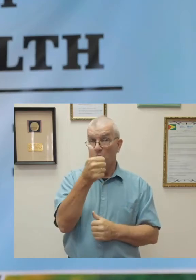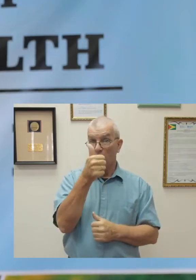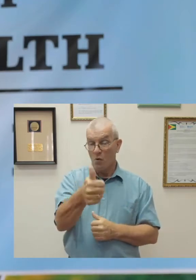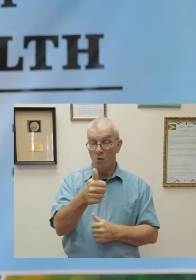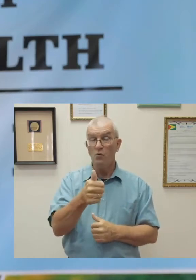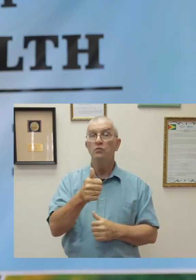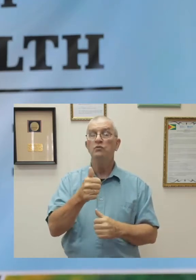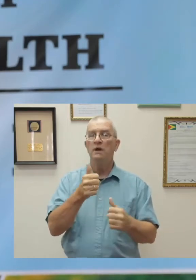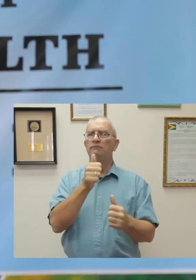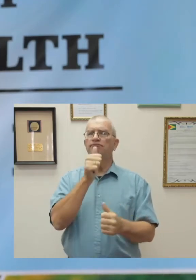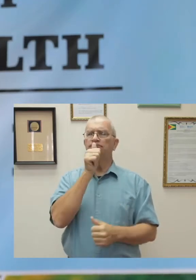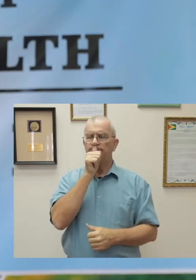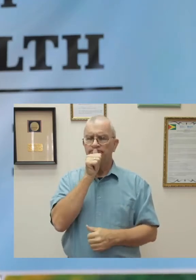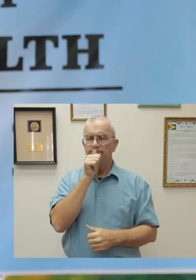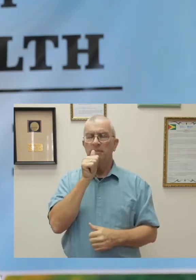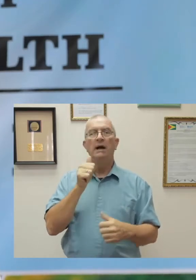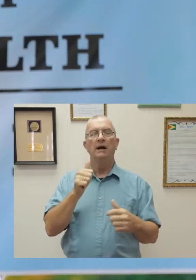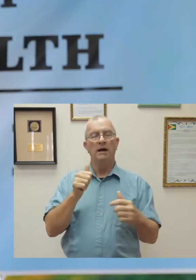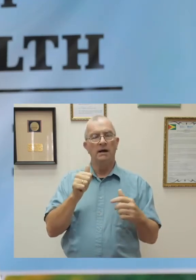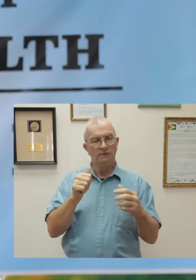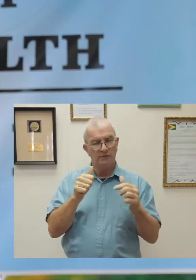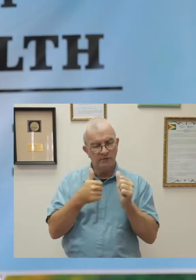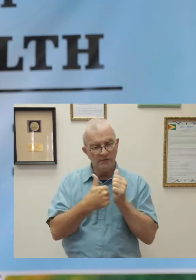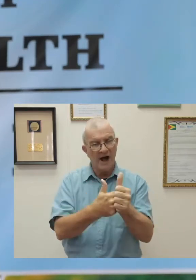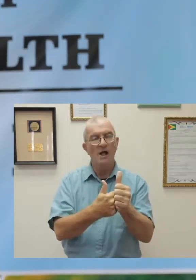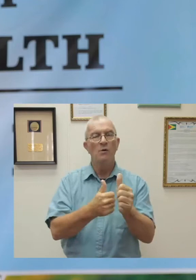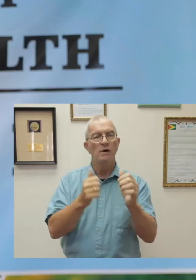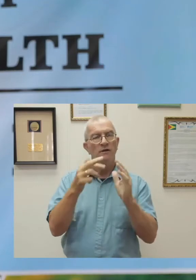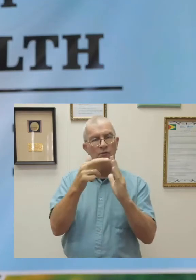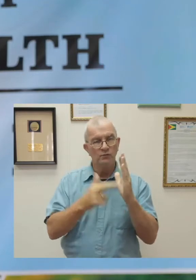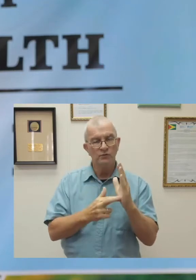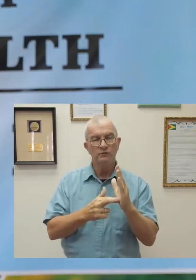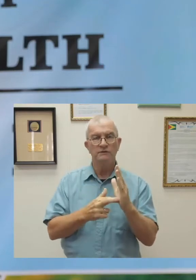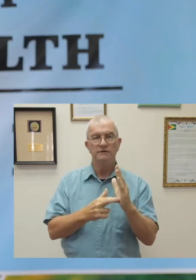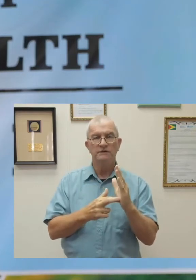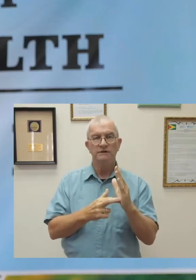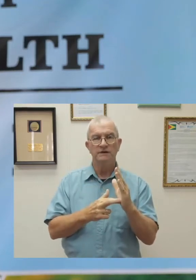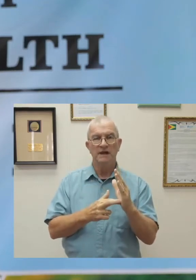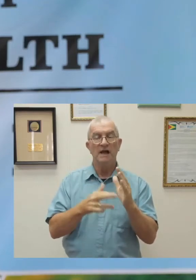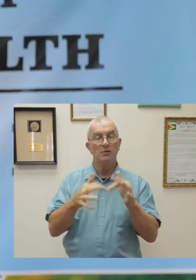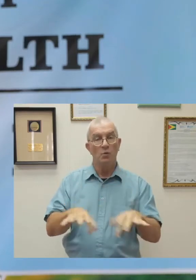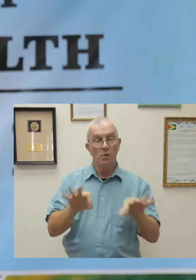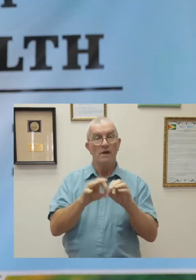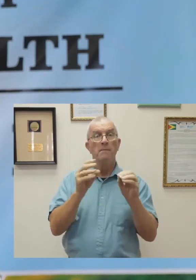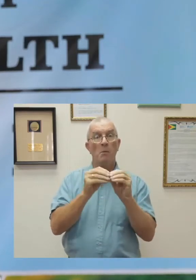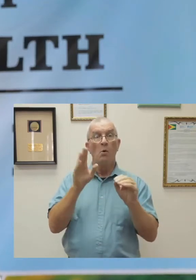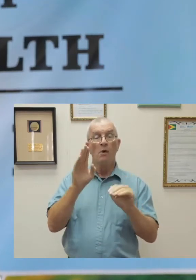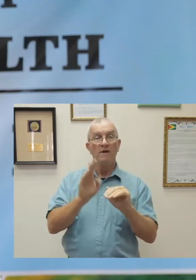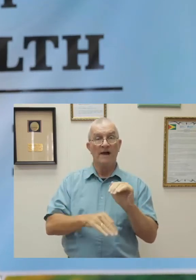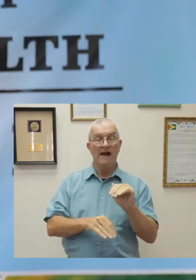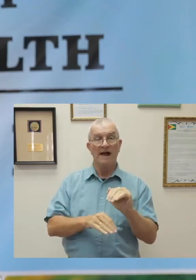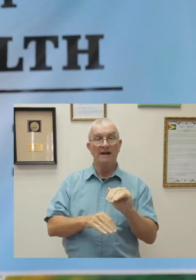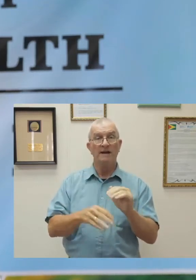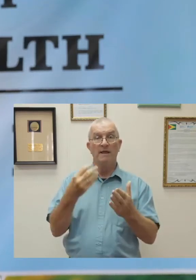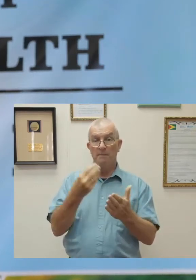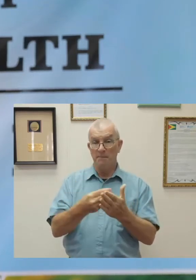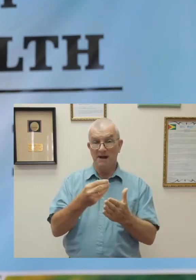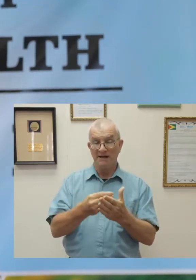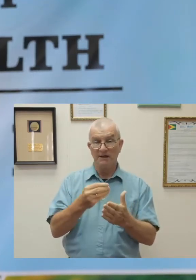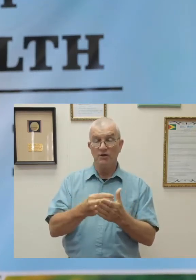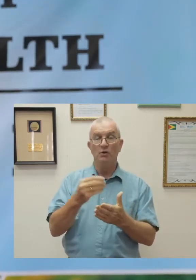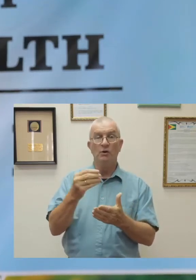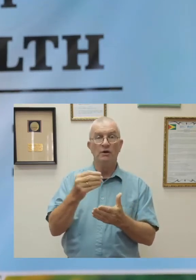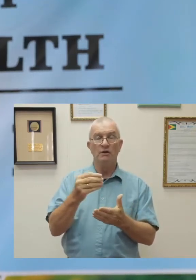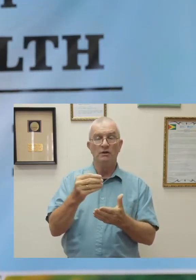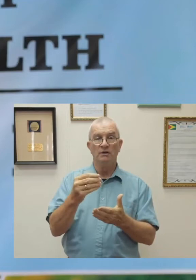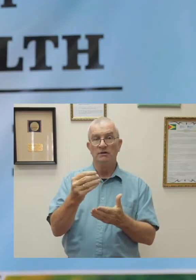self-sacrifice of complying and following the preventative measures is worth more than the money you